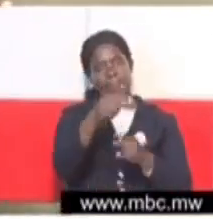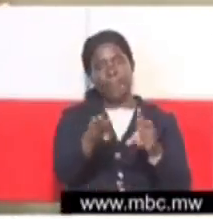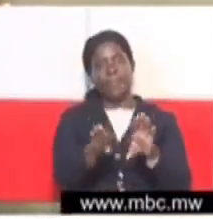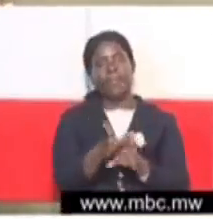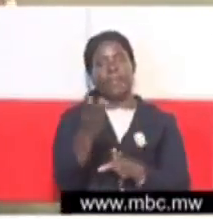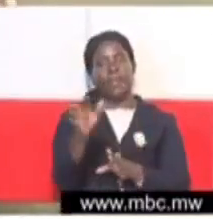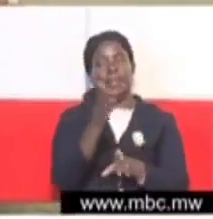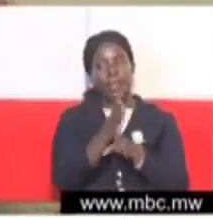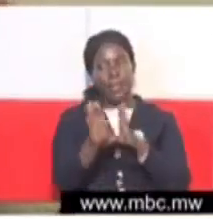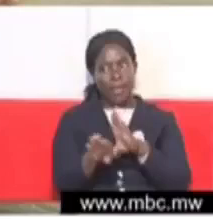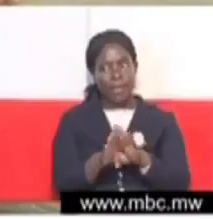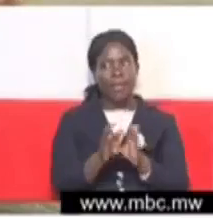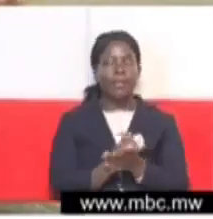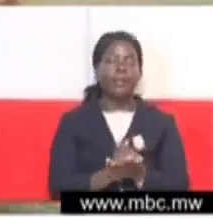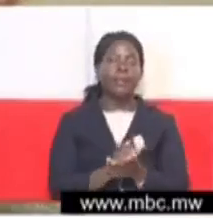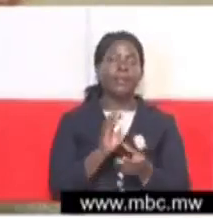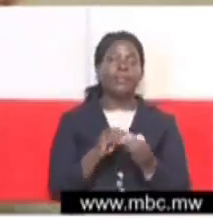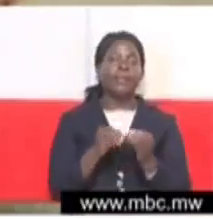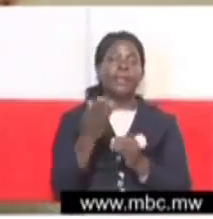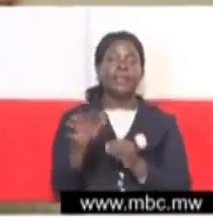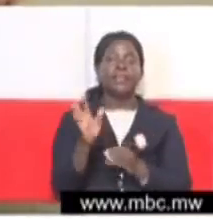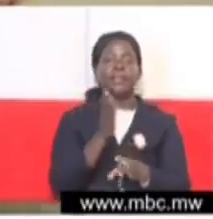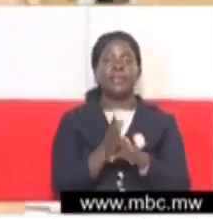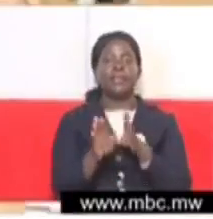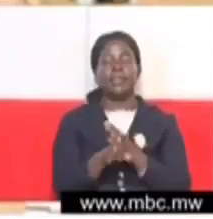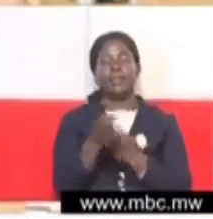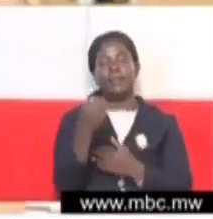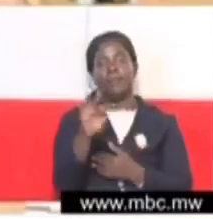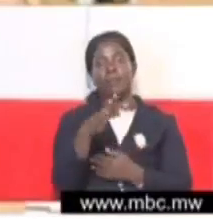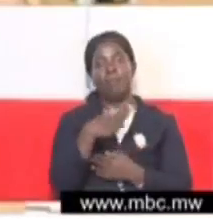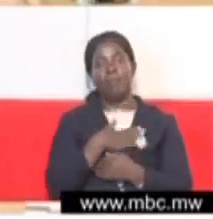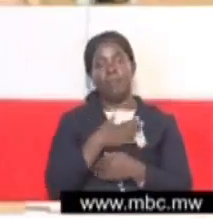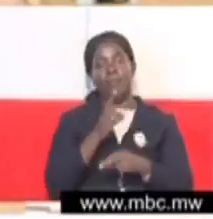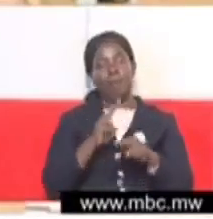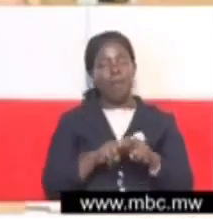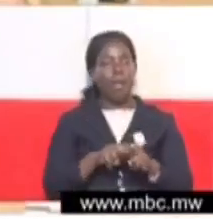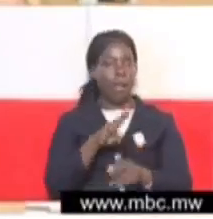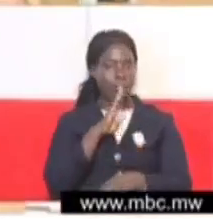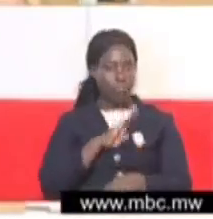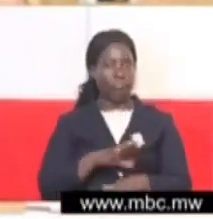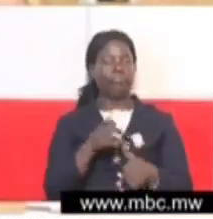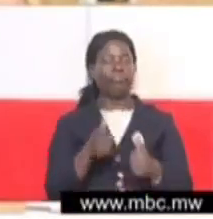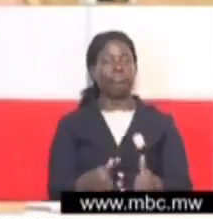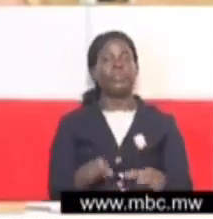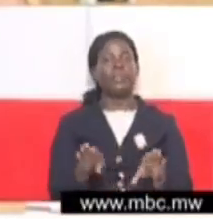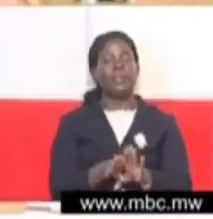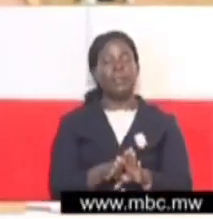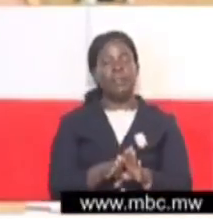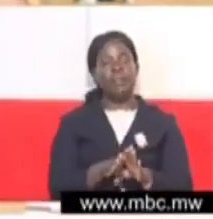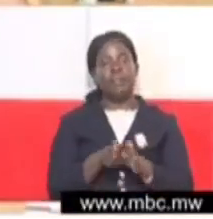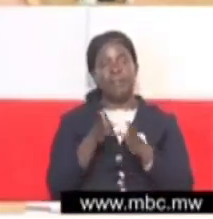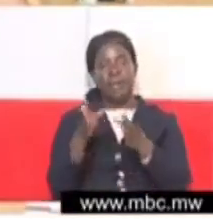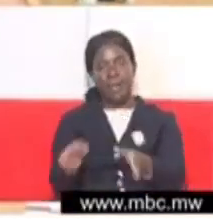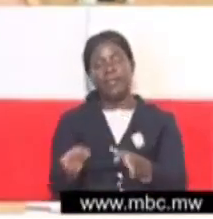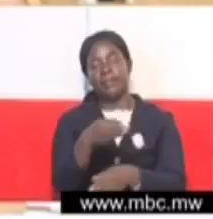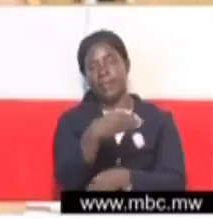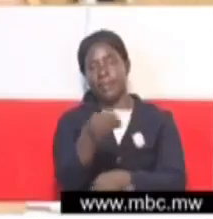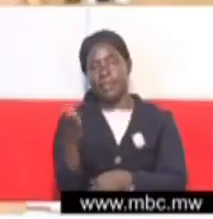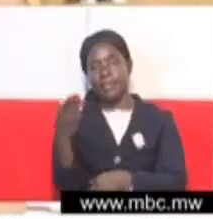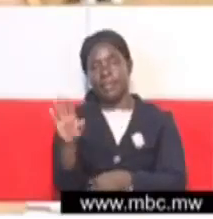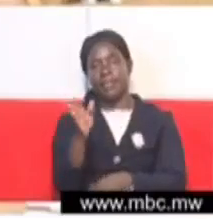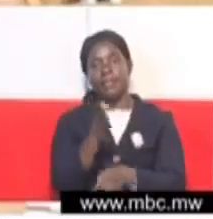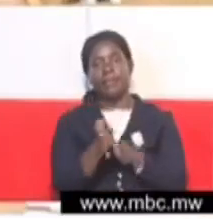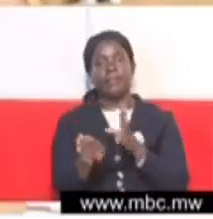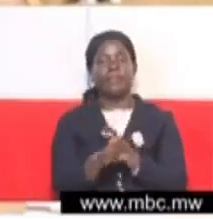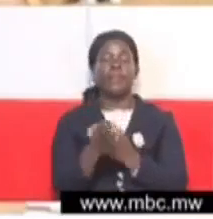illnesses like autism and the others. And for us to keep them calm and concentrate in class, we have to give them drugs, which are quite expensive for